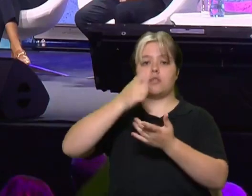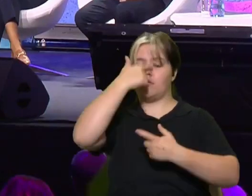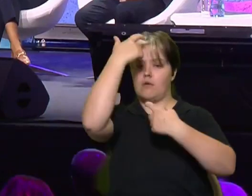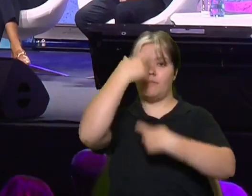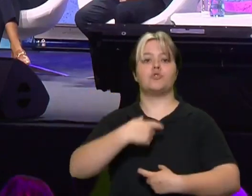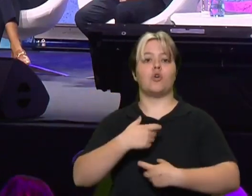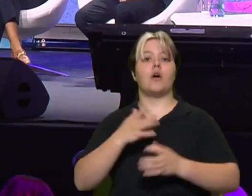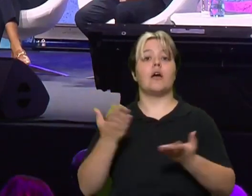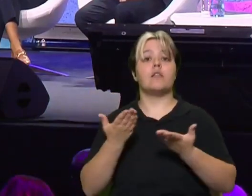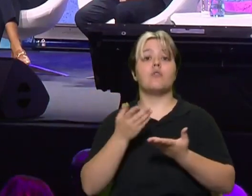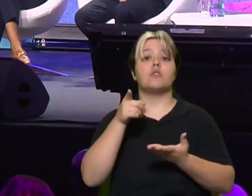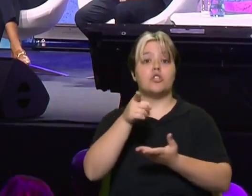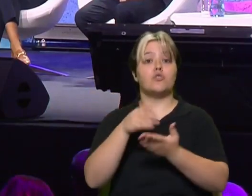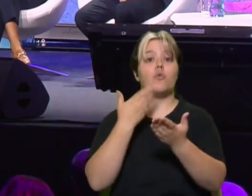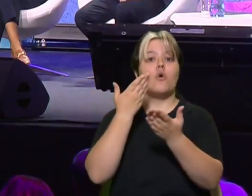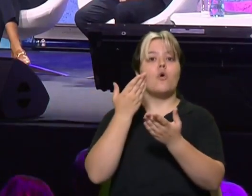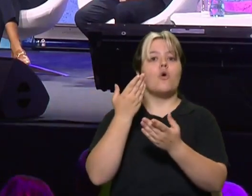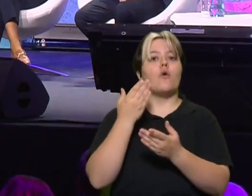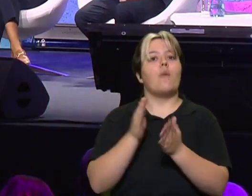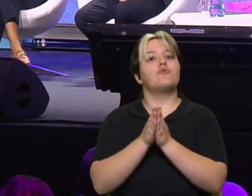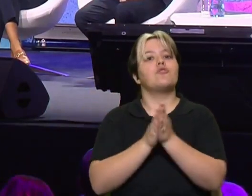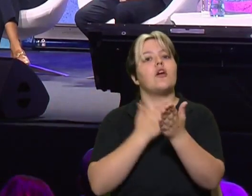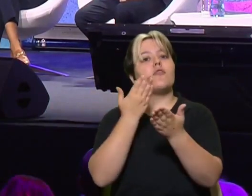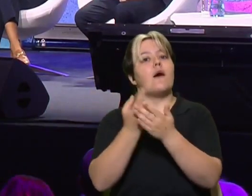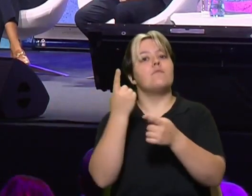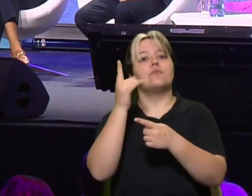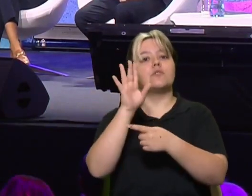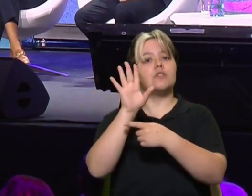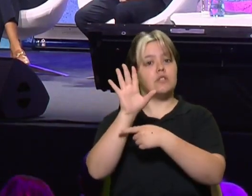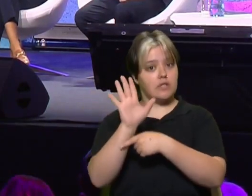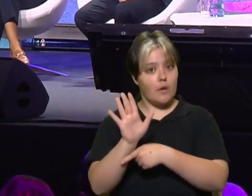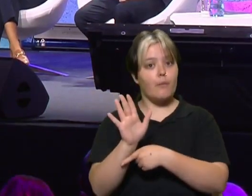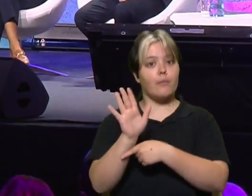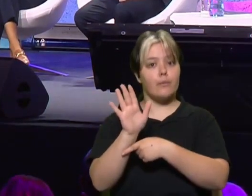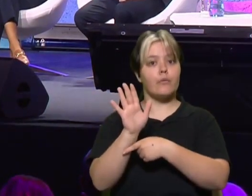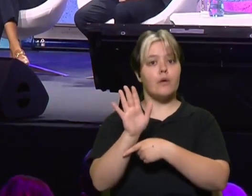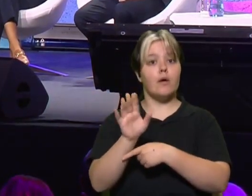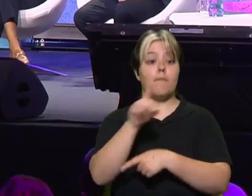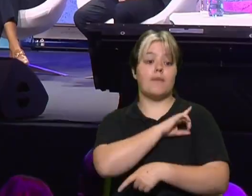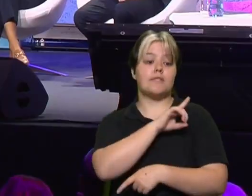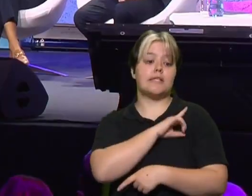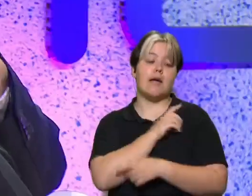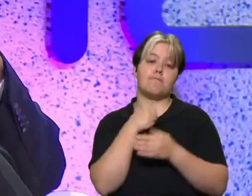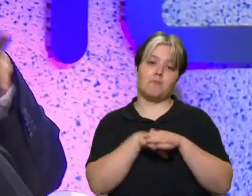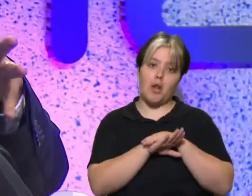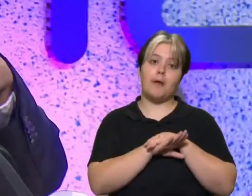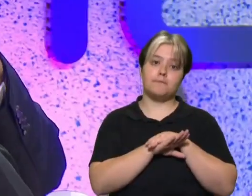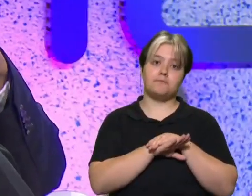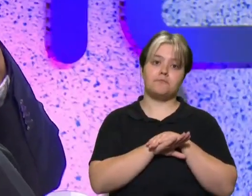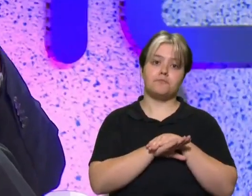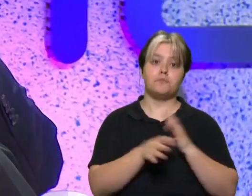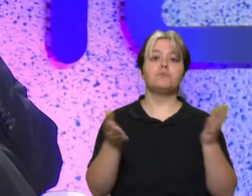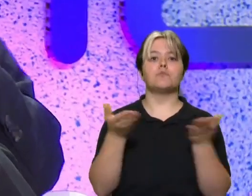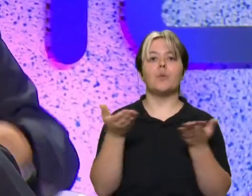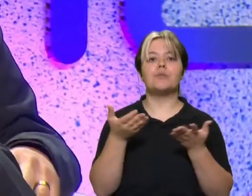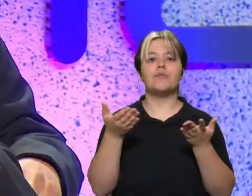on users, and this allows to preserve privacy.